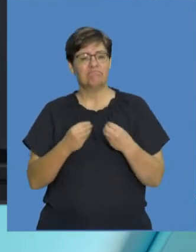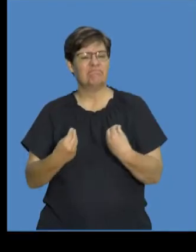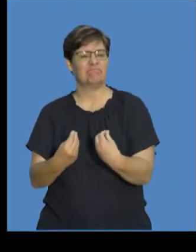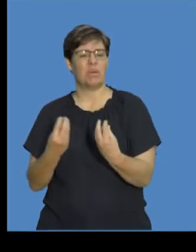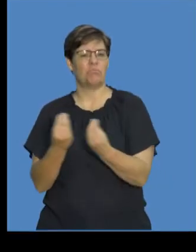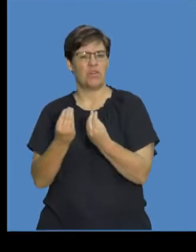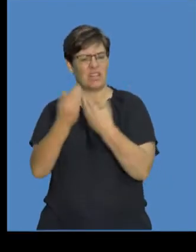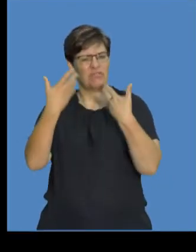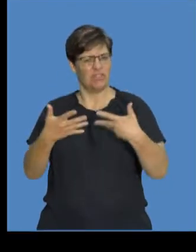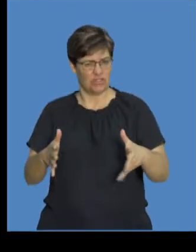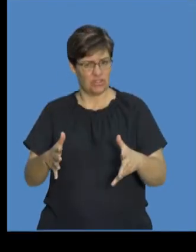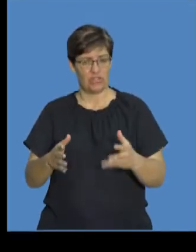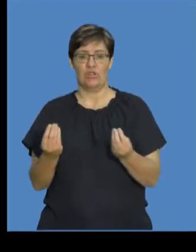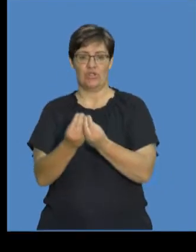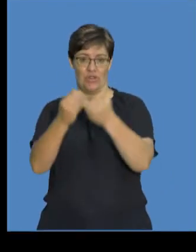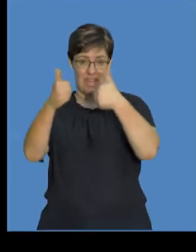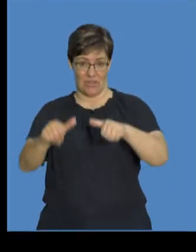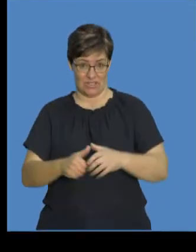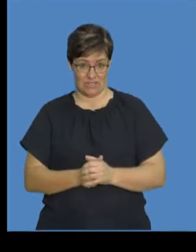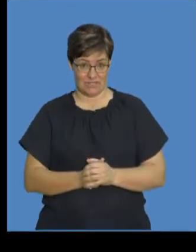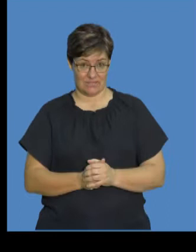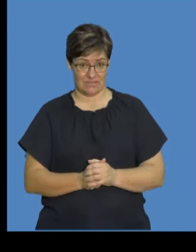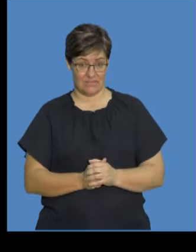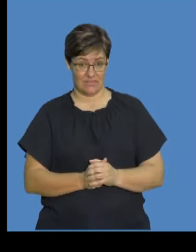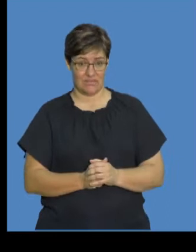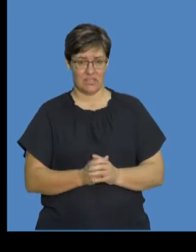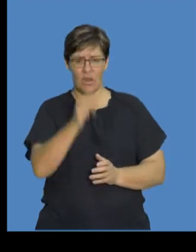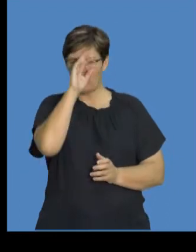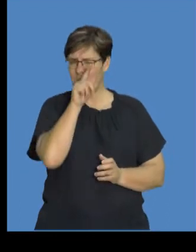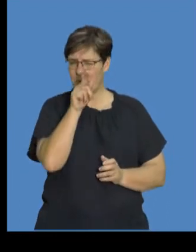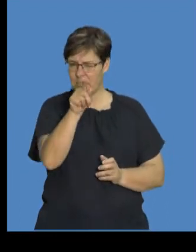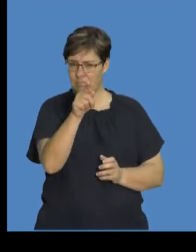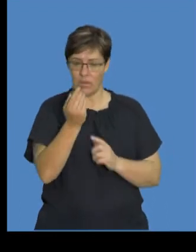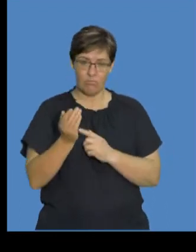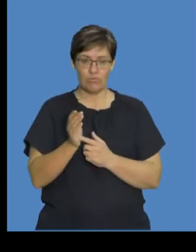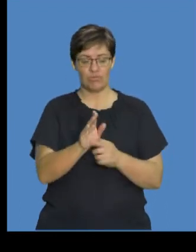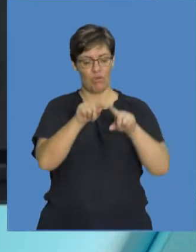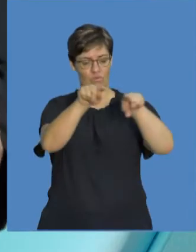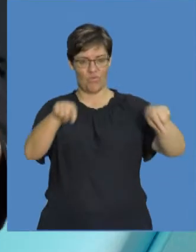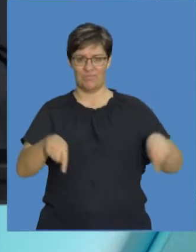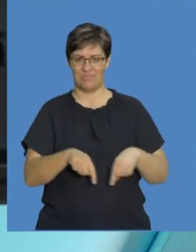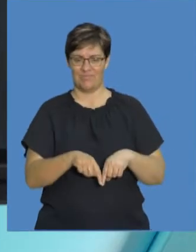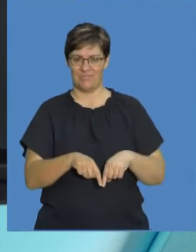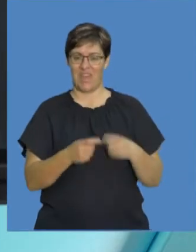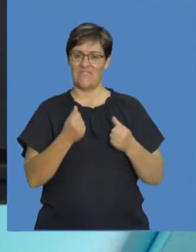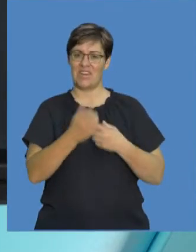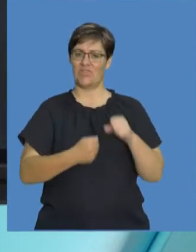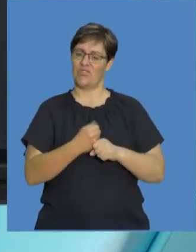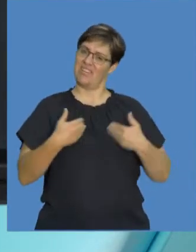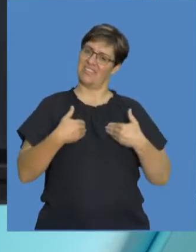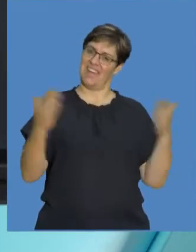here goes. Remember, when you walk into your showroom at the beginning of the financial